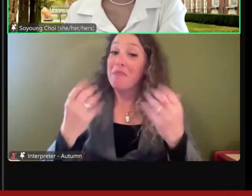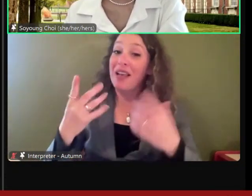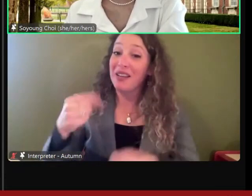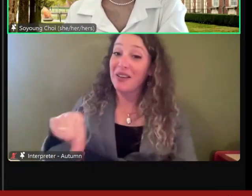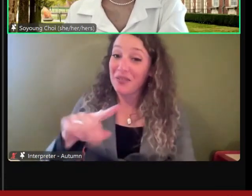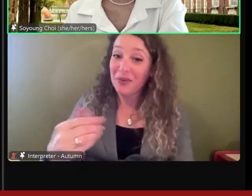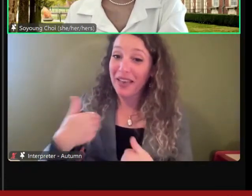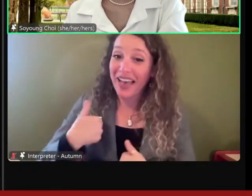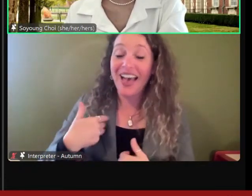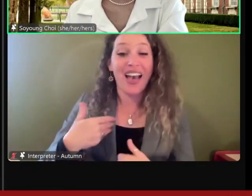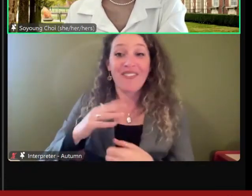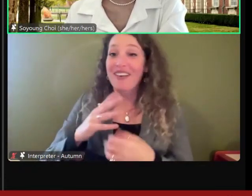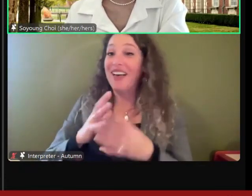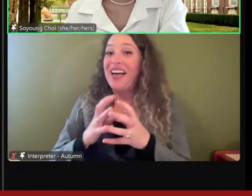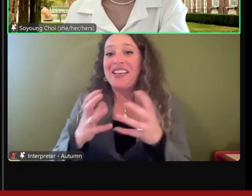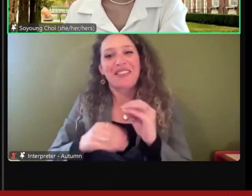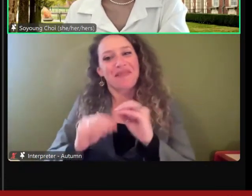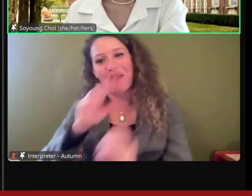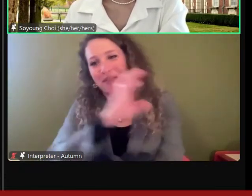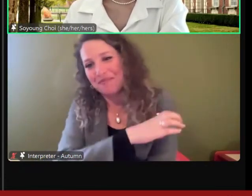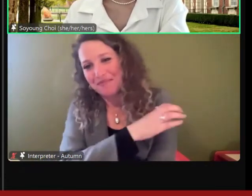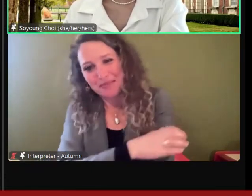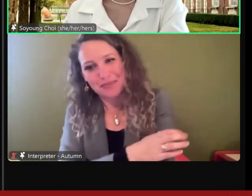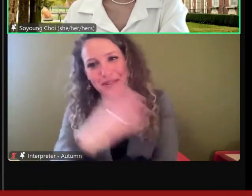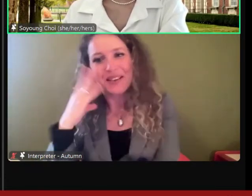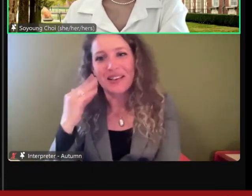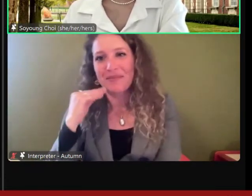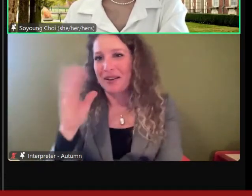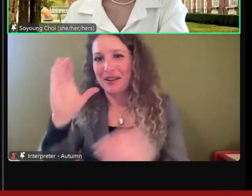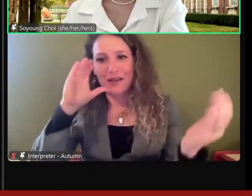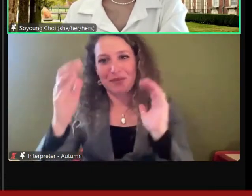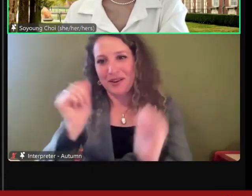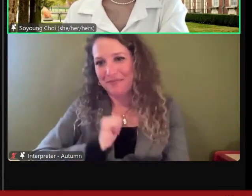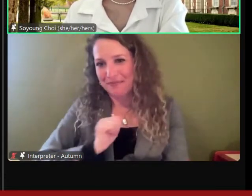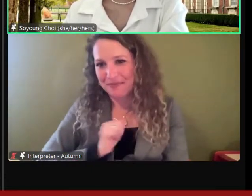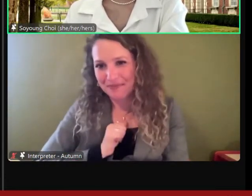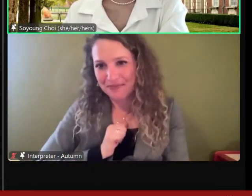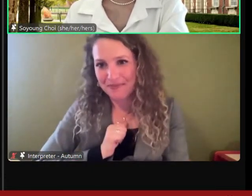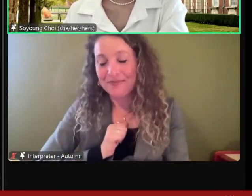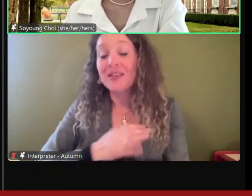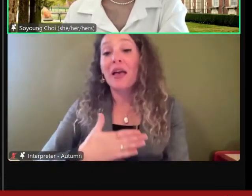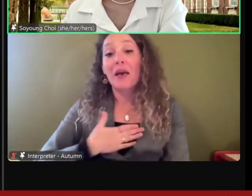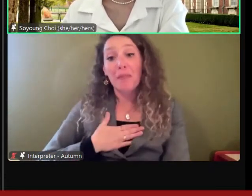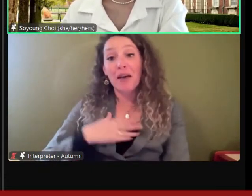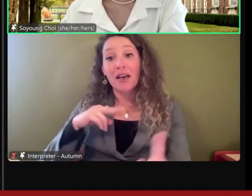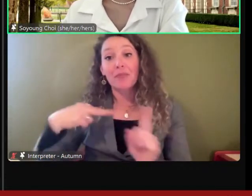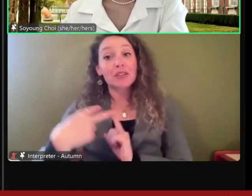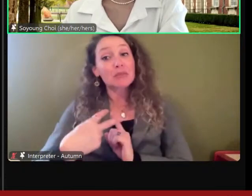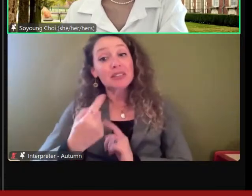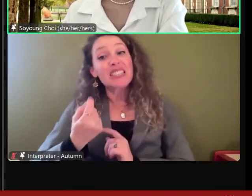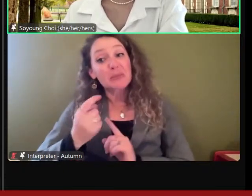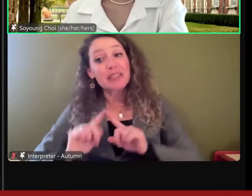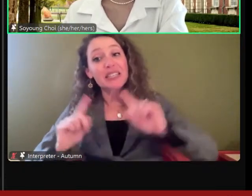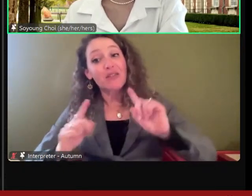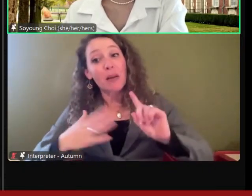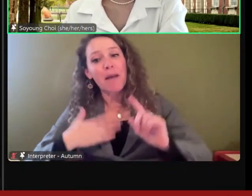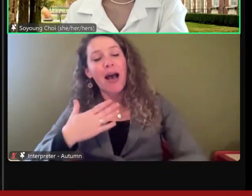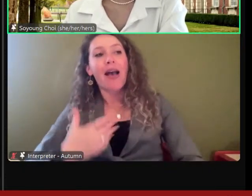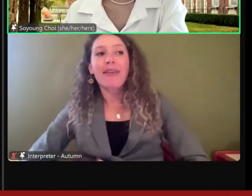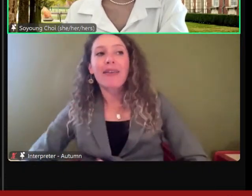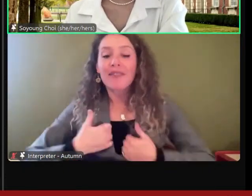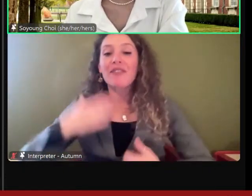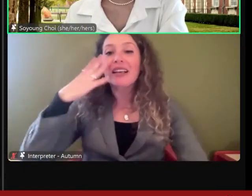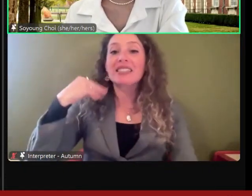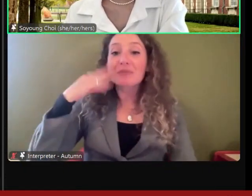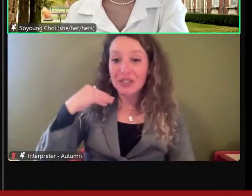experience with patients than I do. What I shared came from a different perspective, my lived experience as